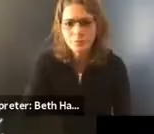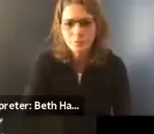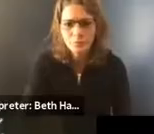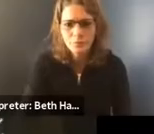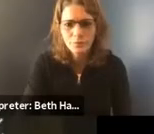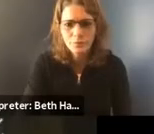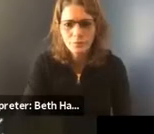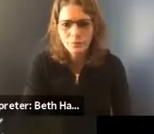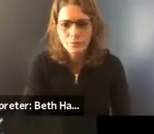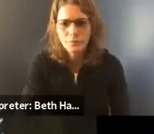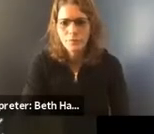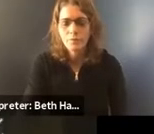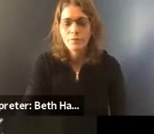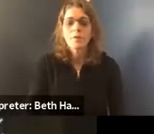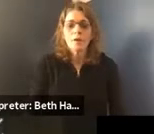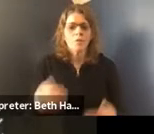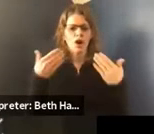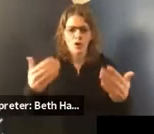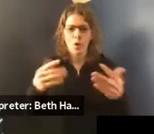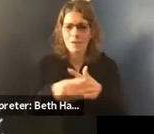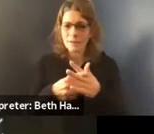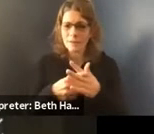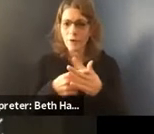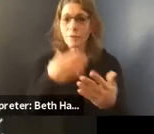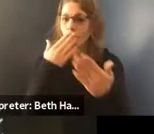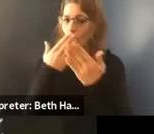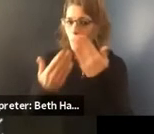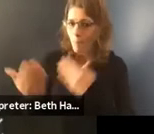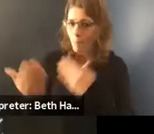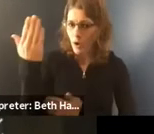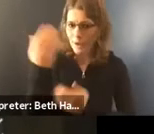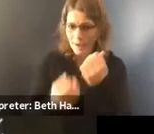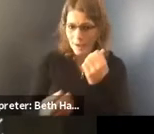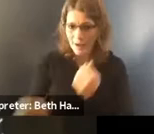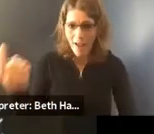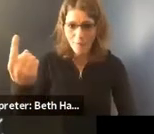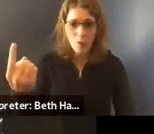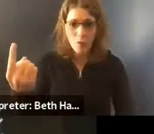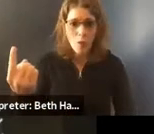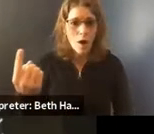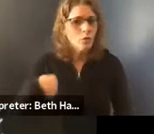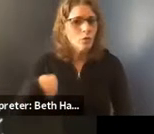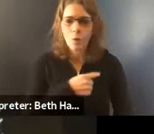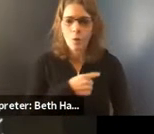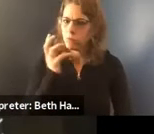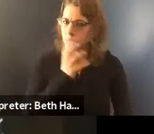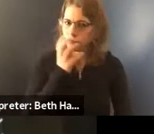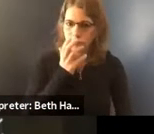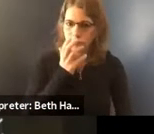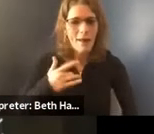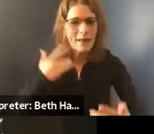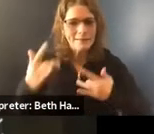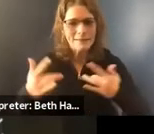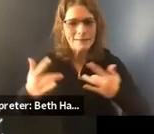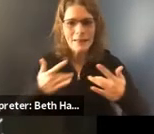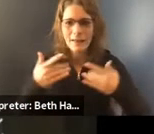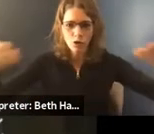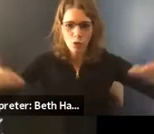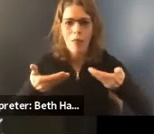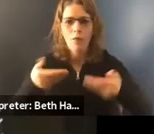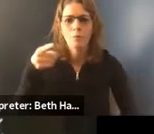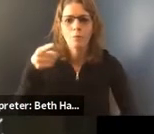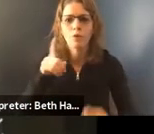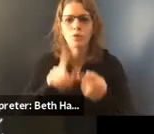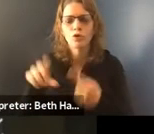Again, good morning, everyone. We are very, very excited to welcome you to Connecting the Dots. I am